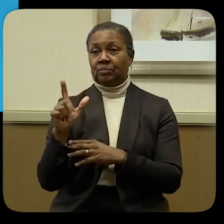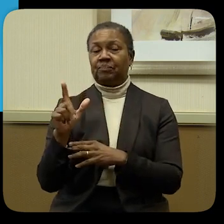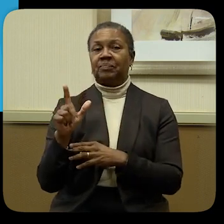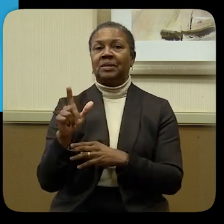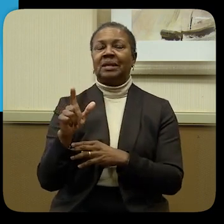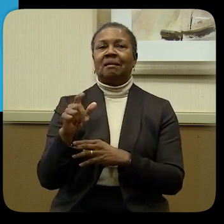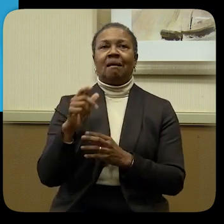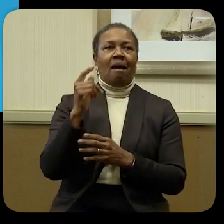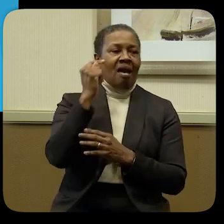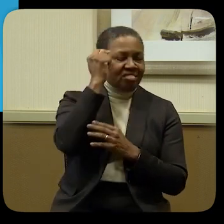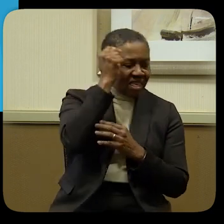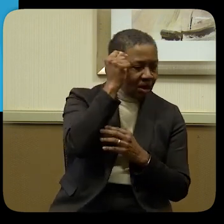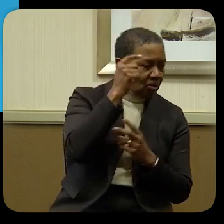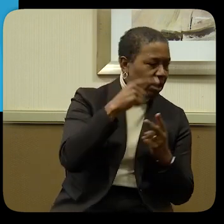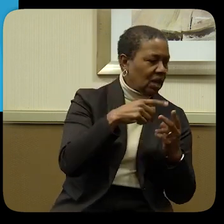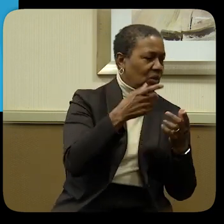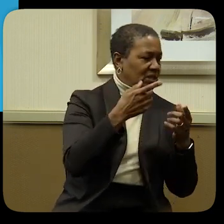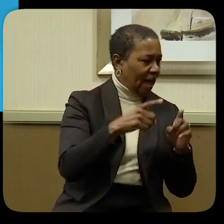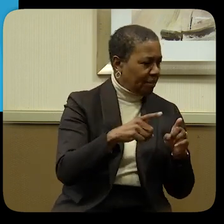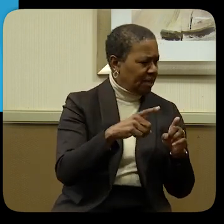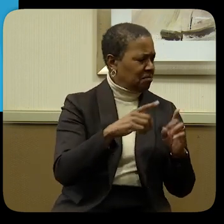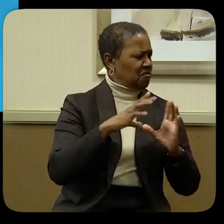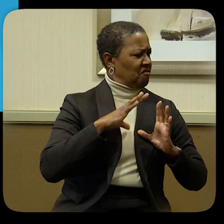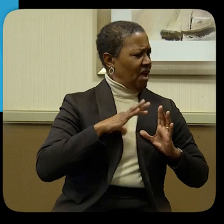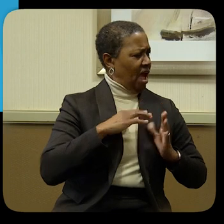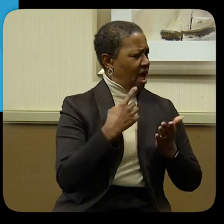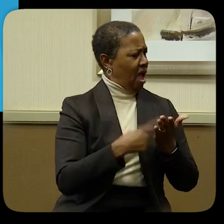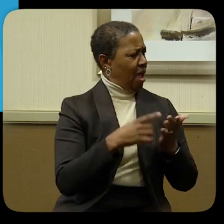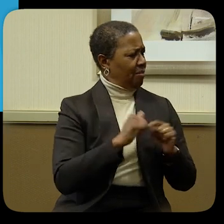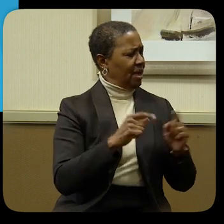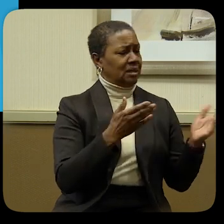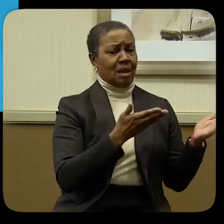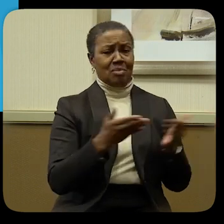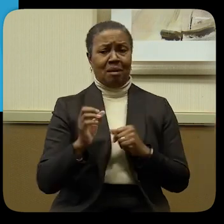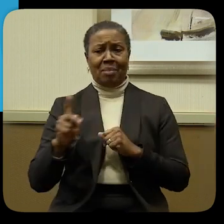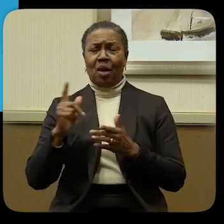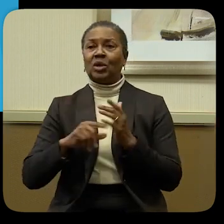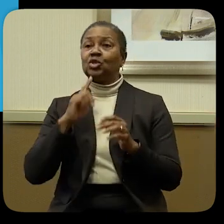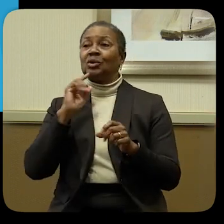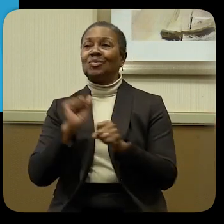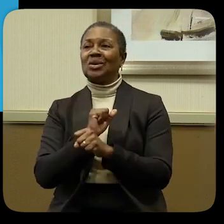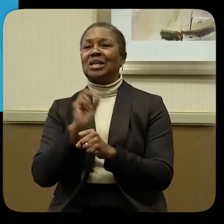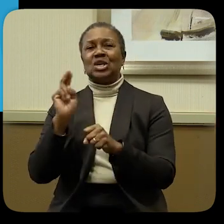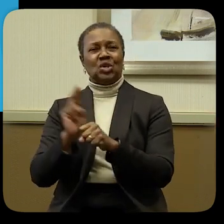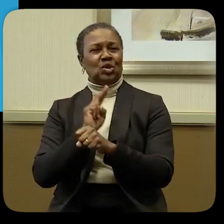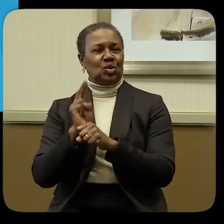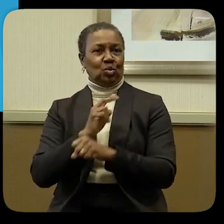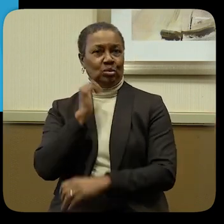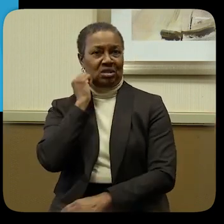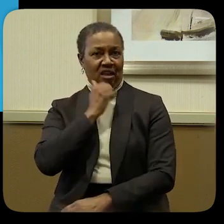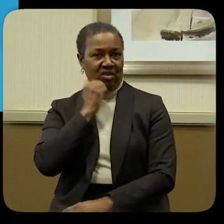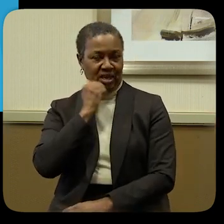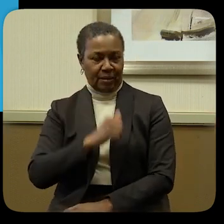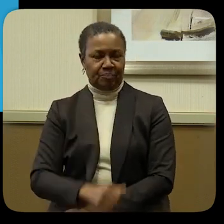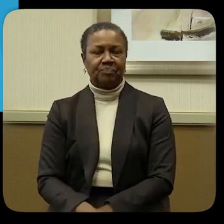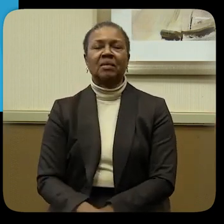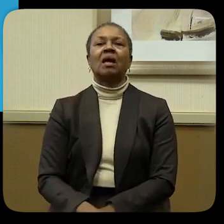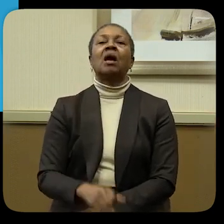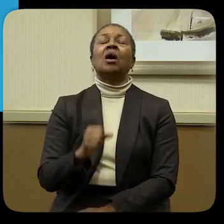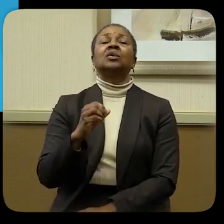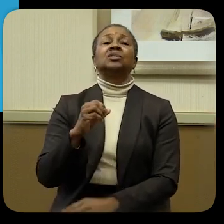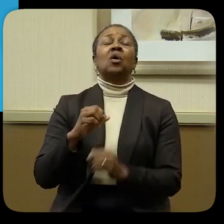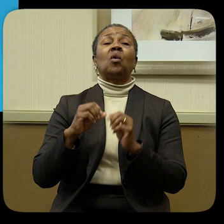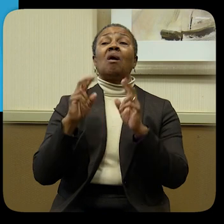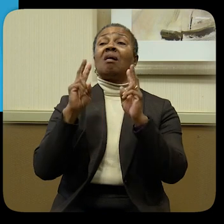about theory, what's happening, all that kind of stuff. So let's reflect a little bit on the